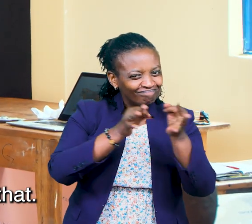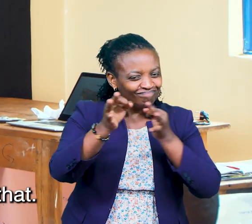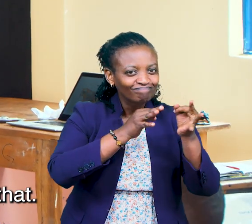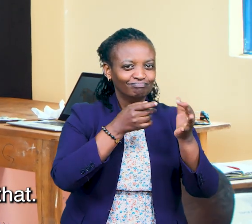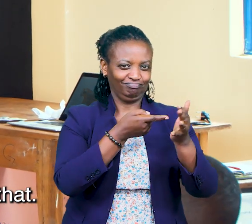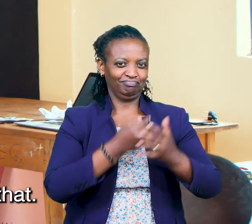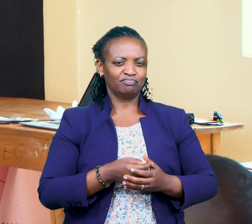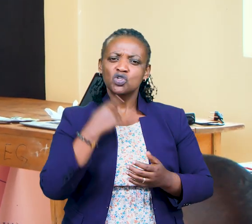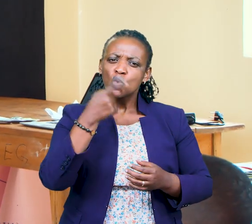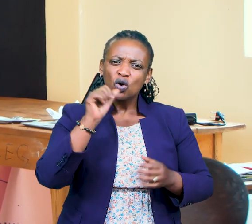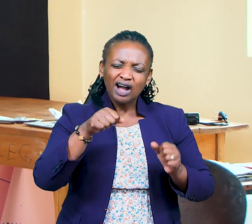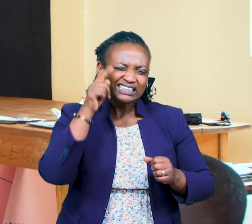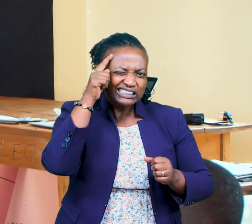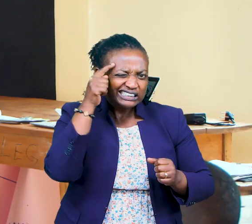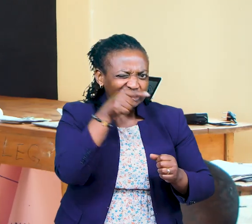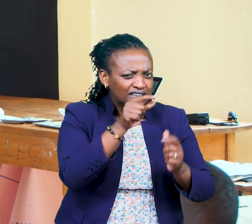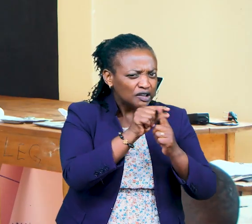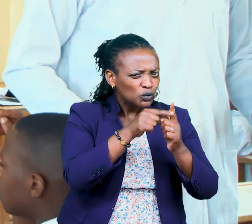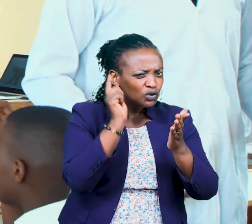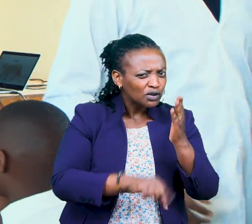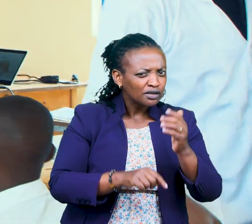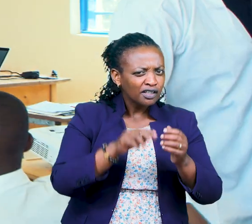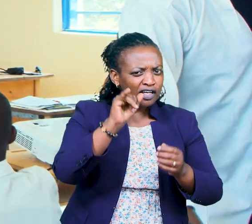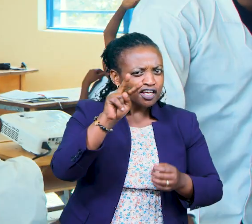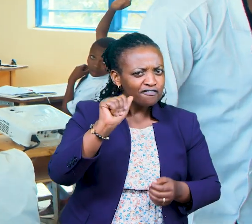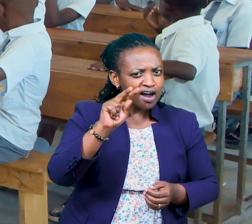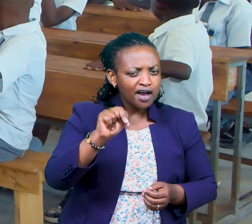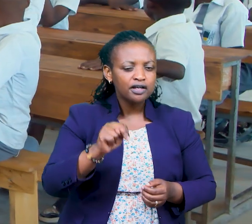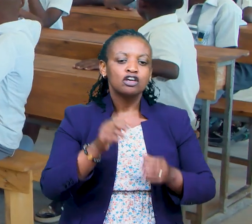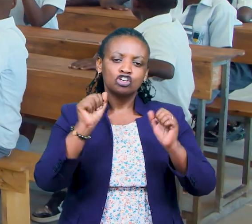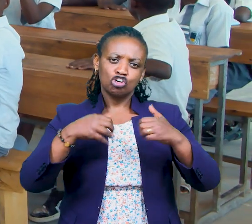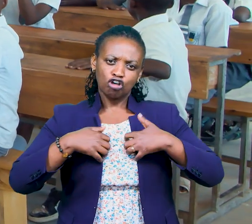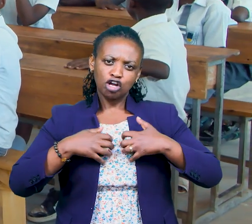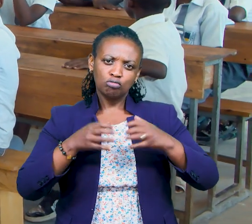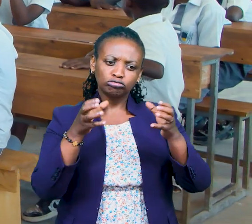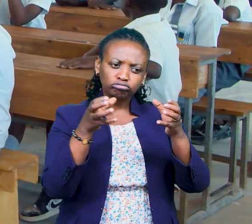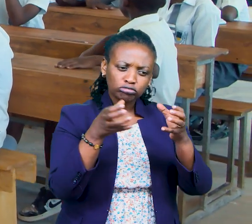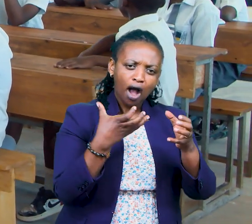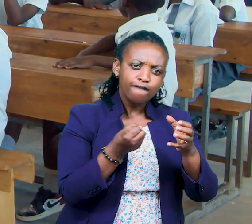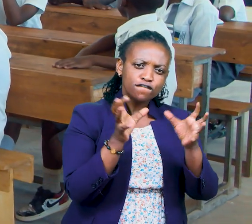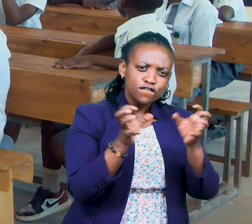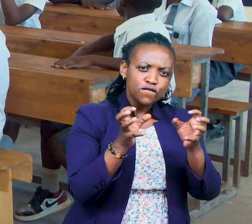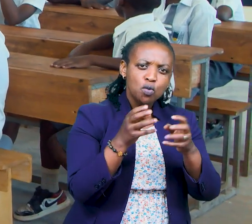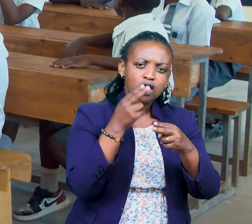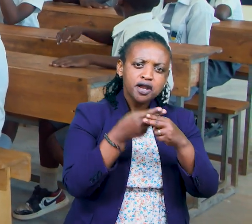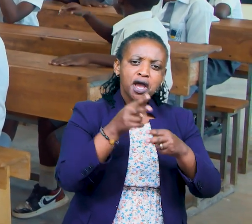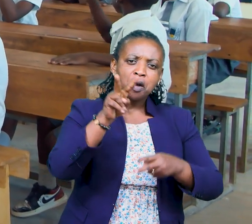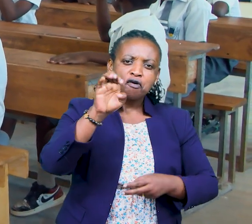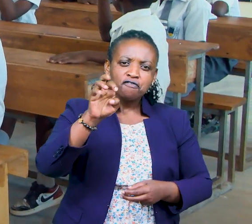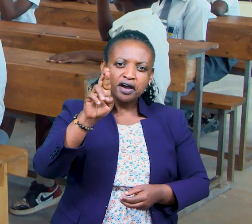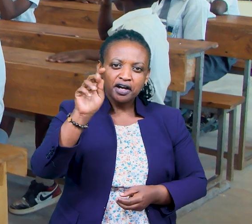to explain that. Who can guess that word? Yes, Ivan? Animal has backbone is called